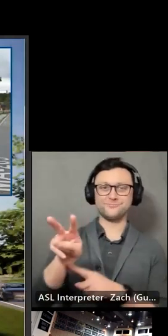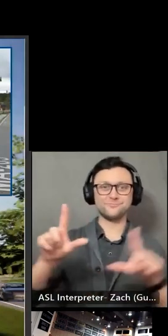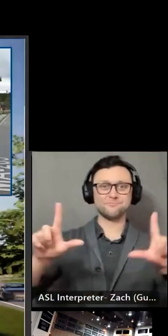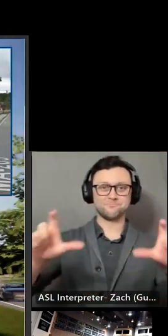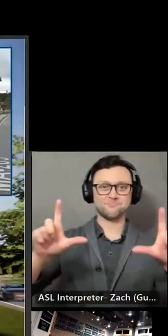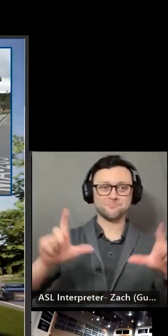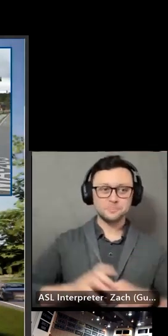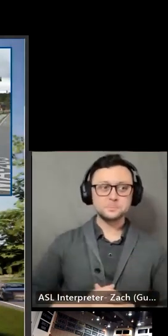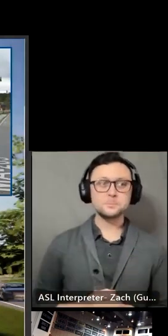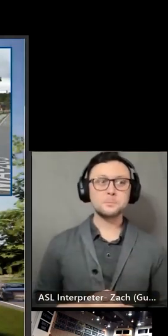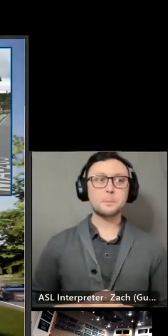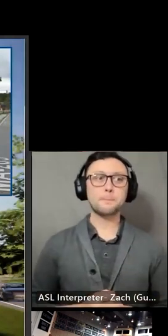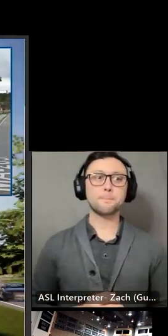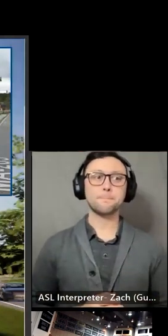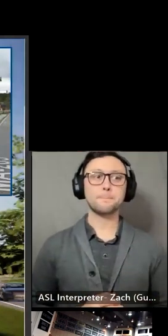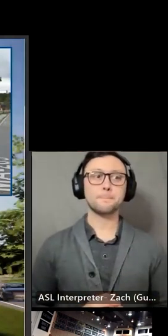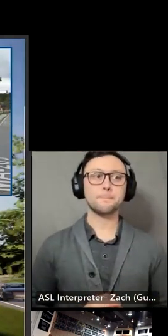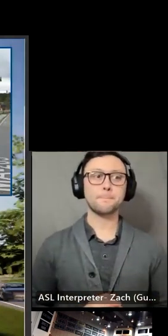know,